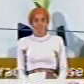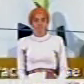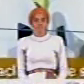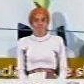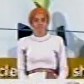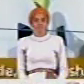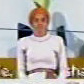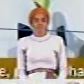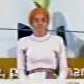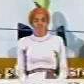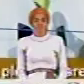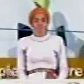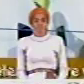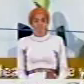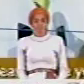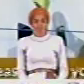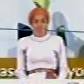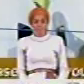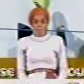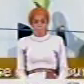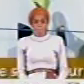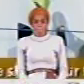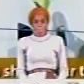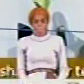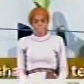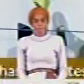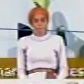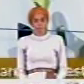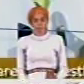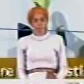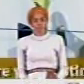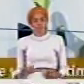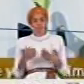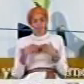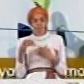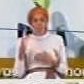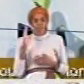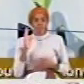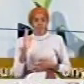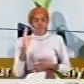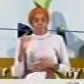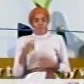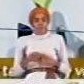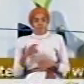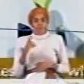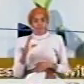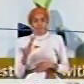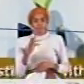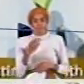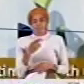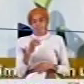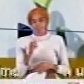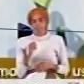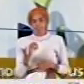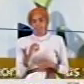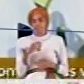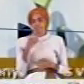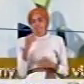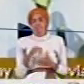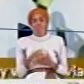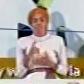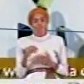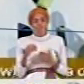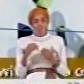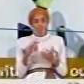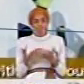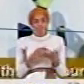from Uche Ezeaka, who says that this morning she was having a burning sensation,